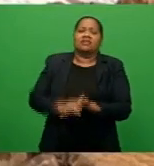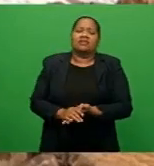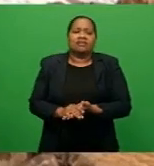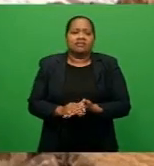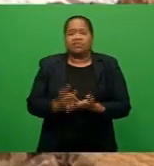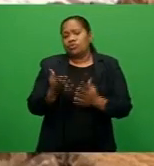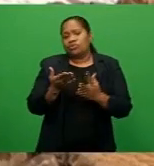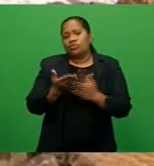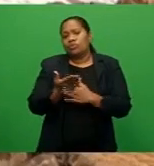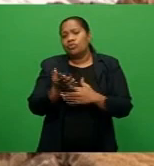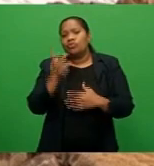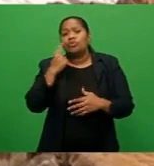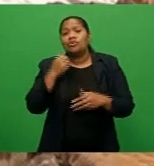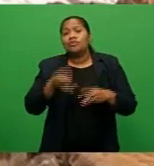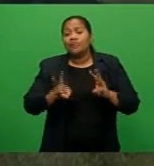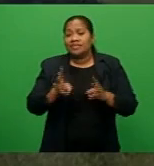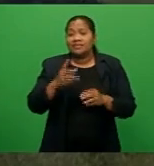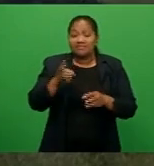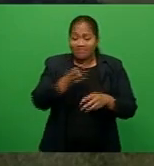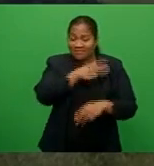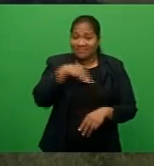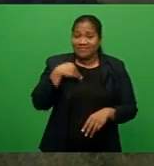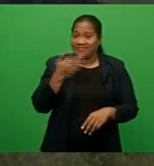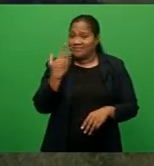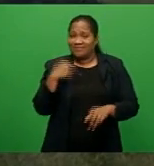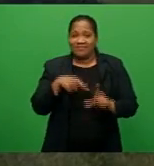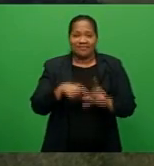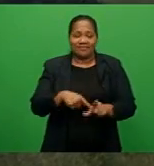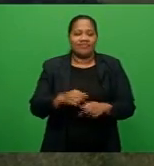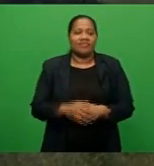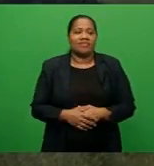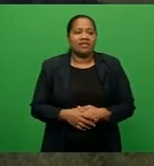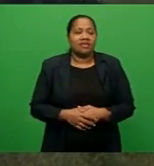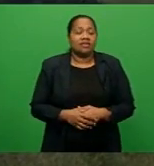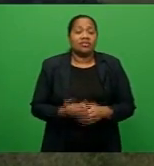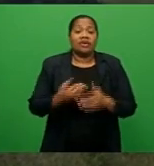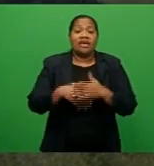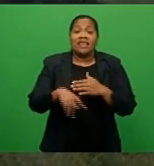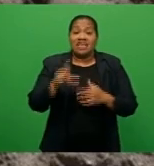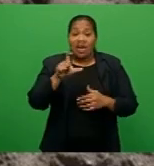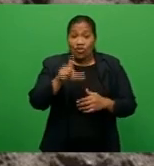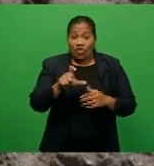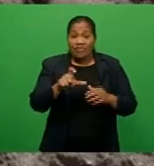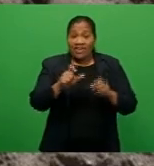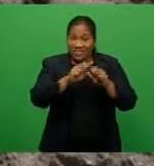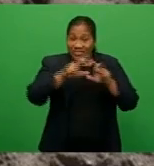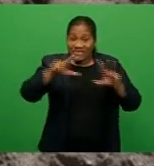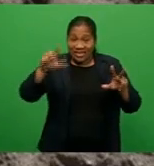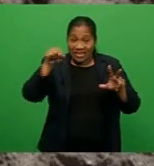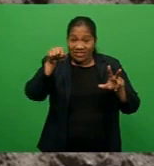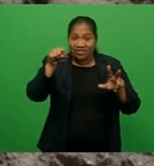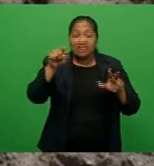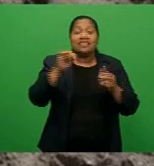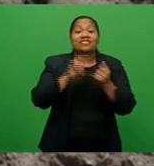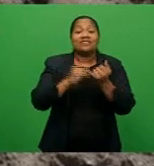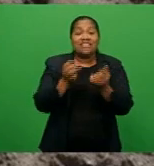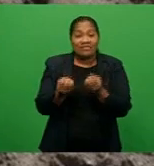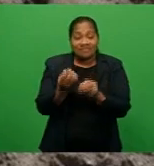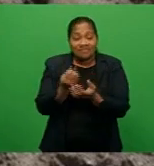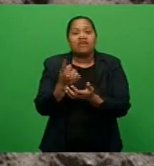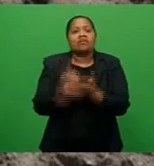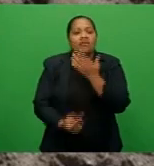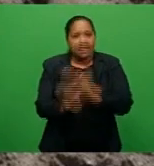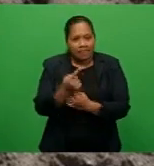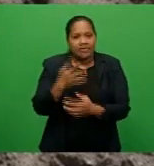year. From Madawata to Nrekenawai village in the Kaunrobe, similar projects are underway to mitigate the impact